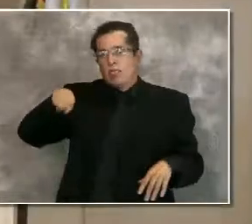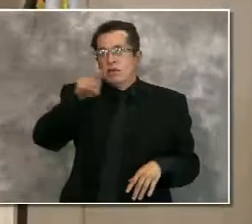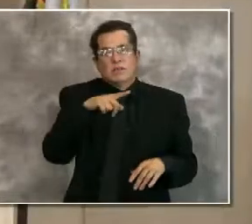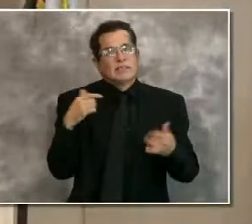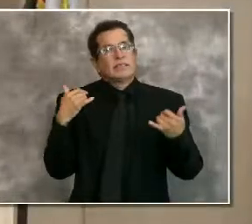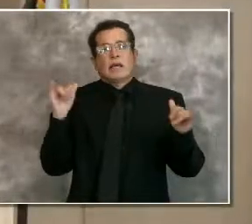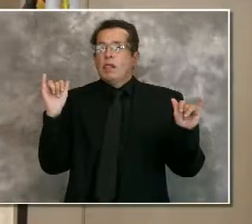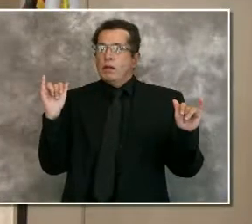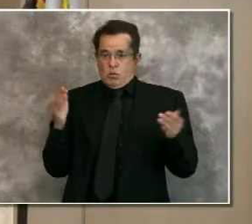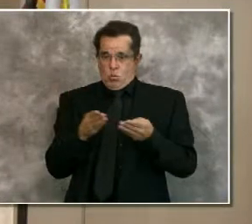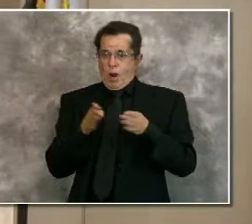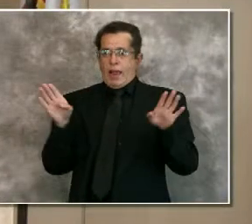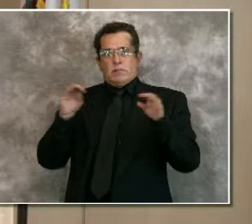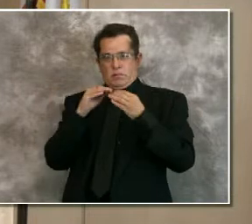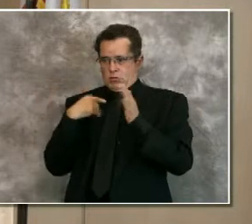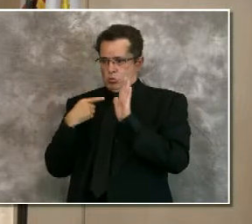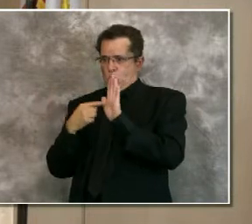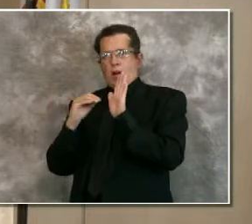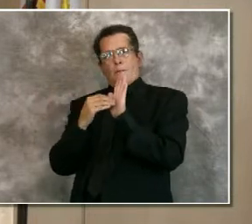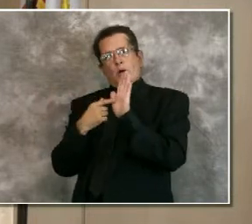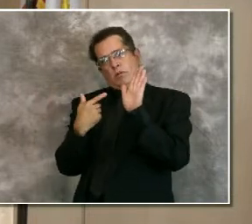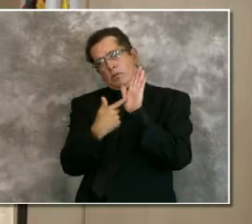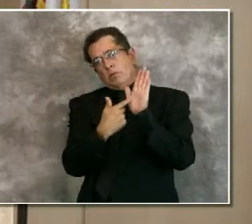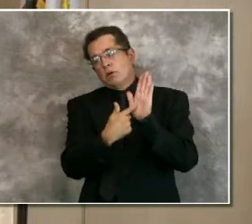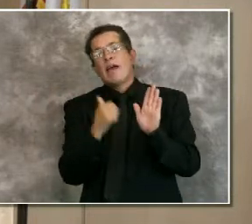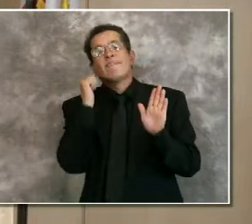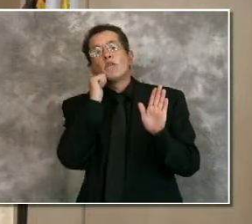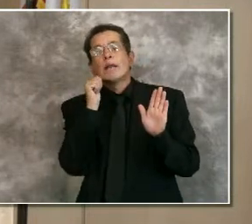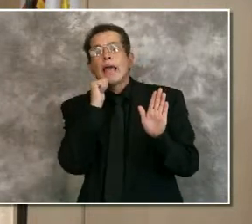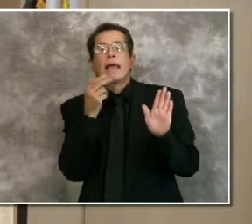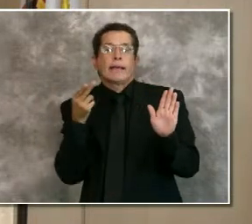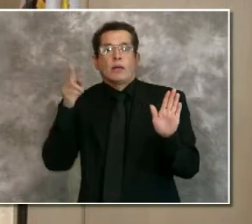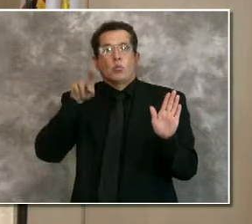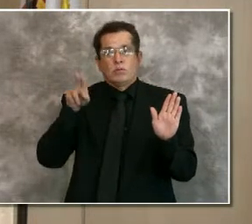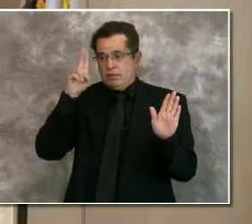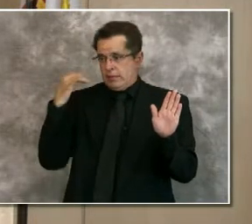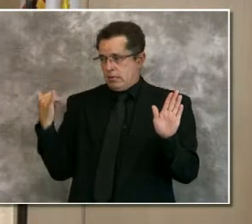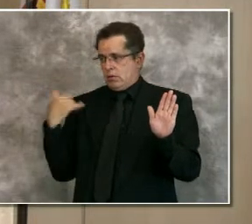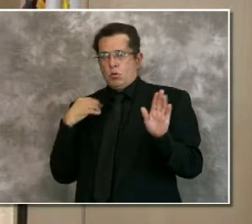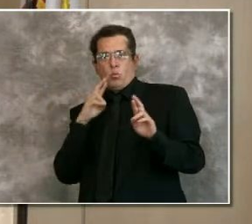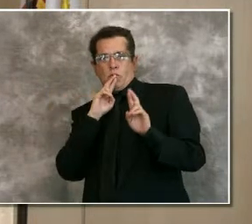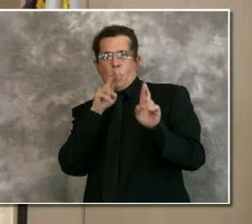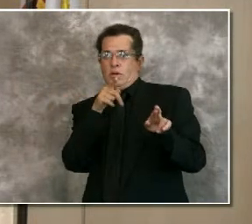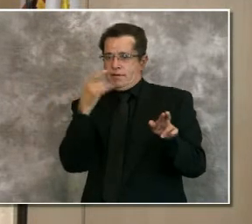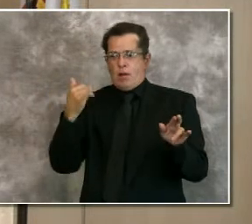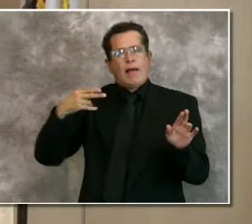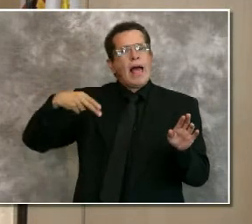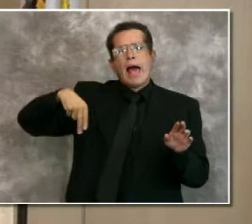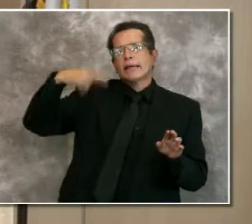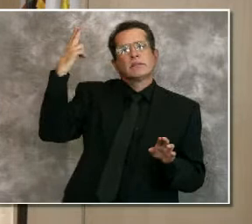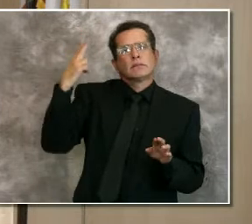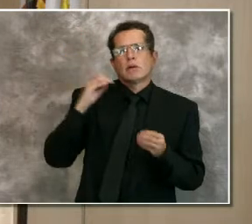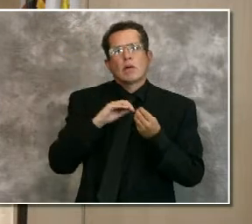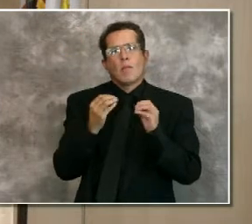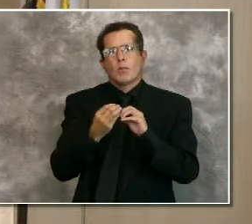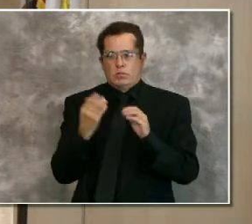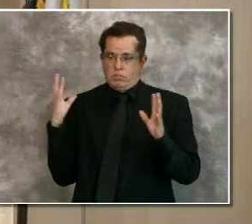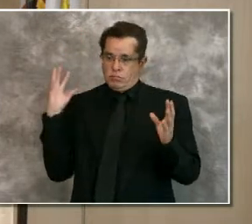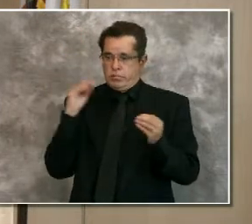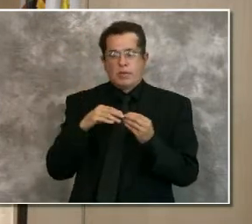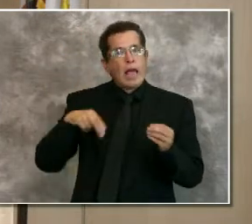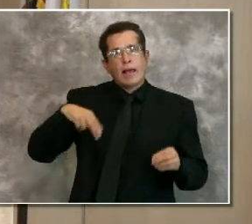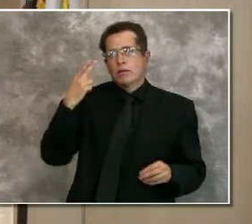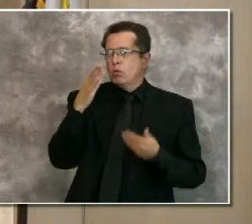still widespread, with the numbers increasing every day. Again, today's report is the highest number of cases to date.